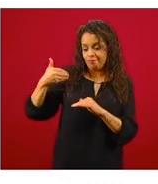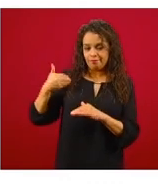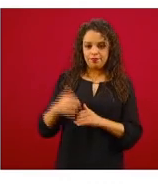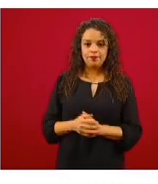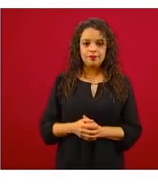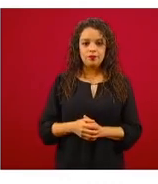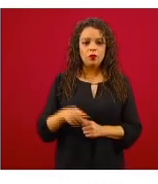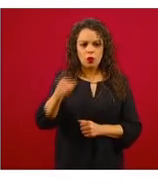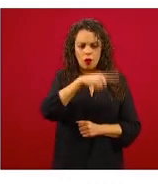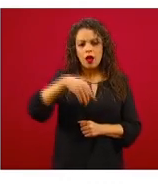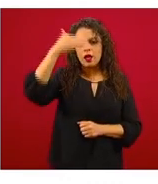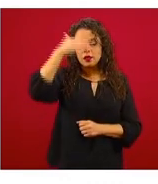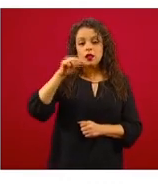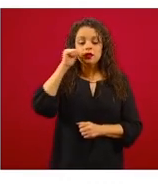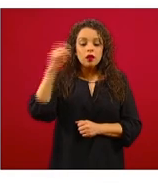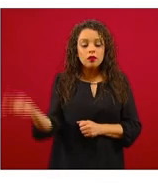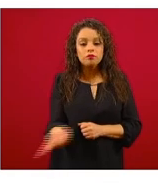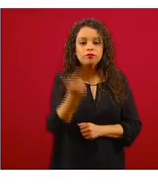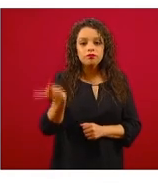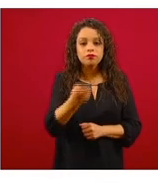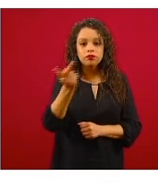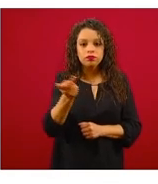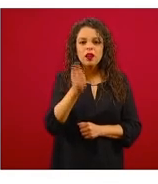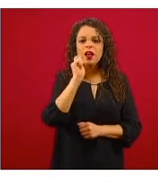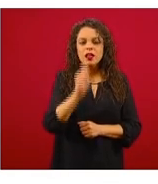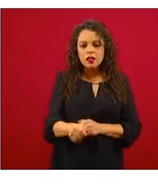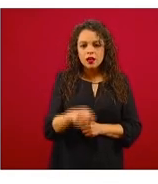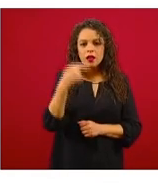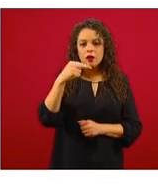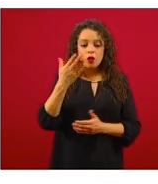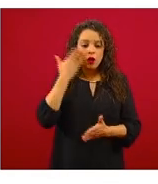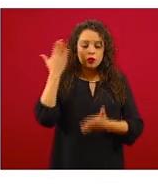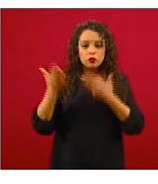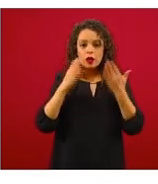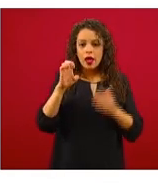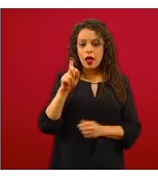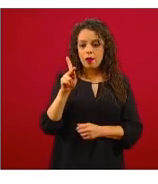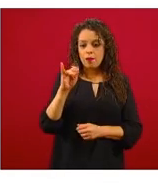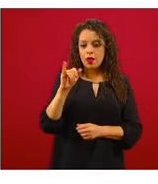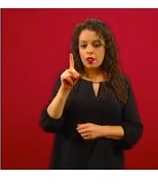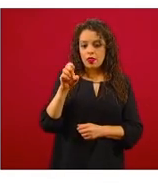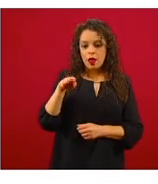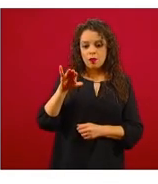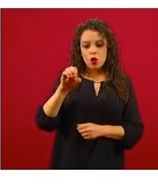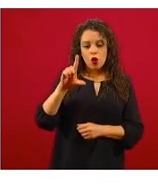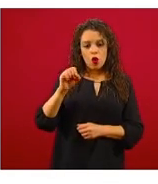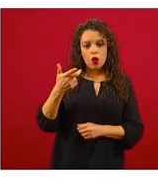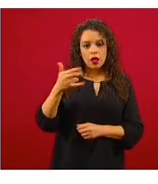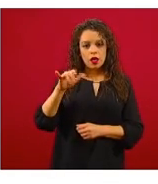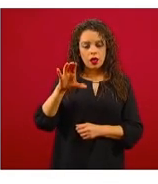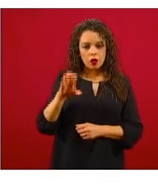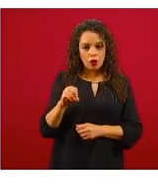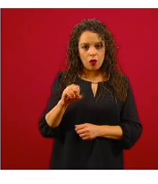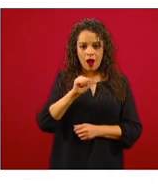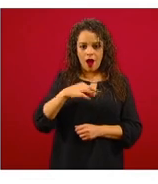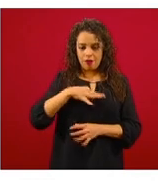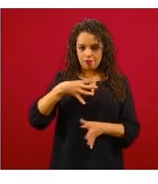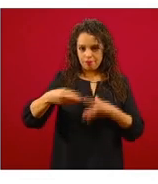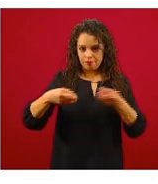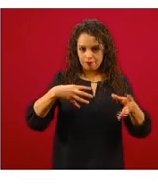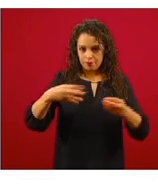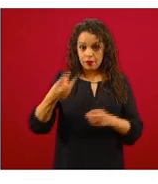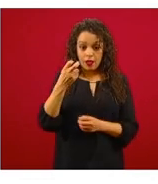an interview with people. It's called an epidemiological study. In that epidemiological study, we take a look at